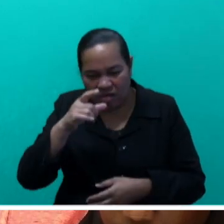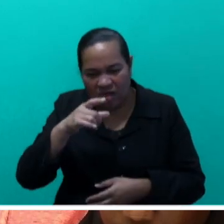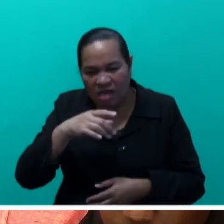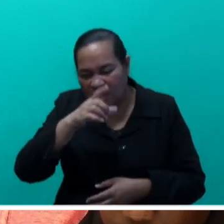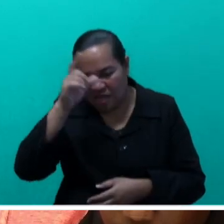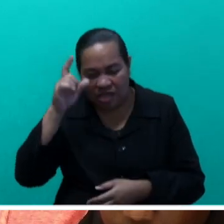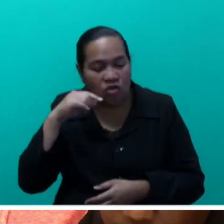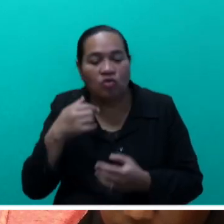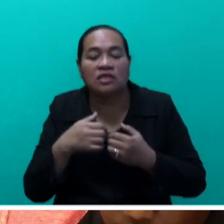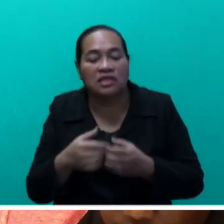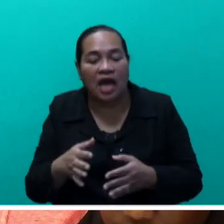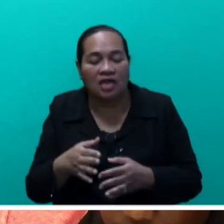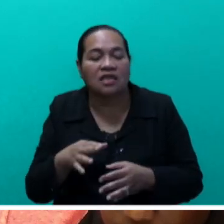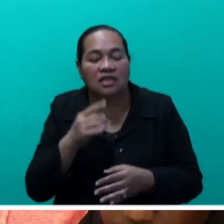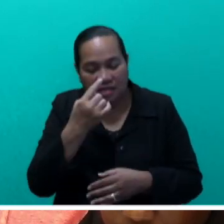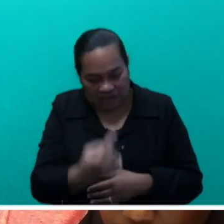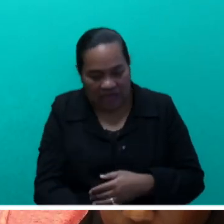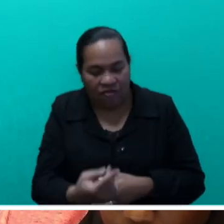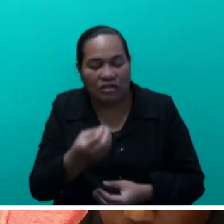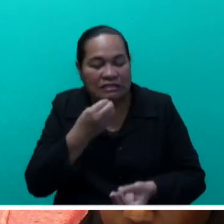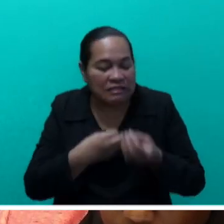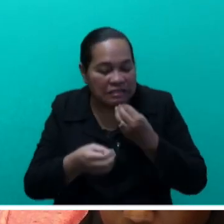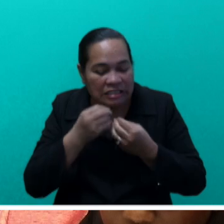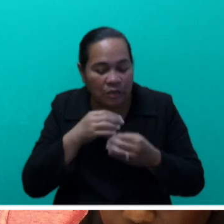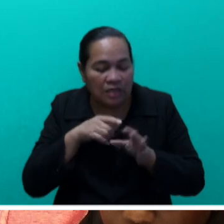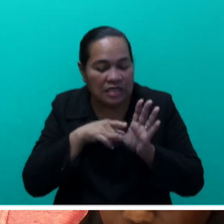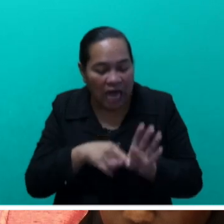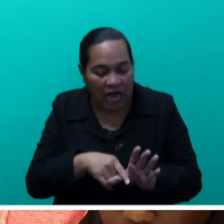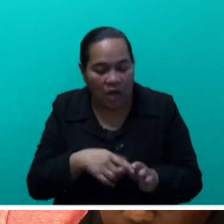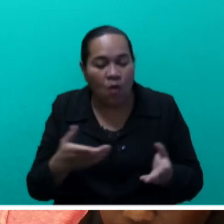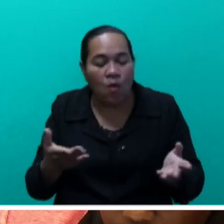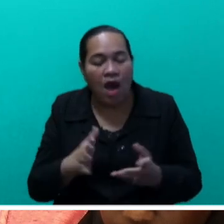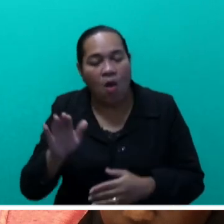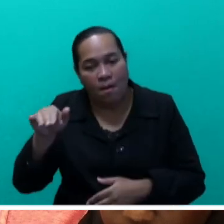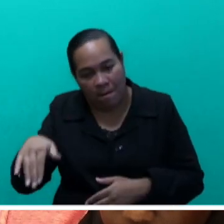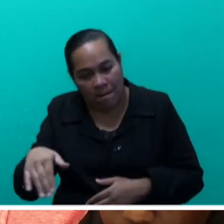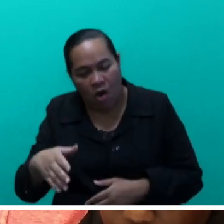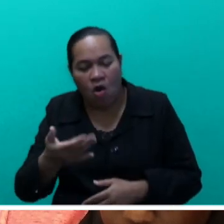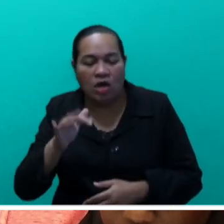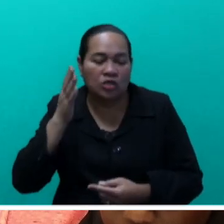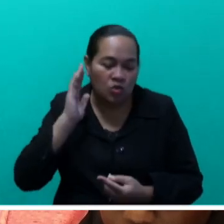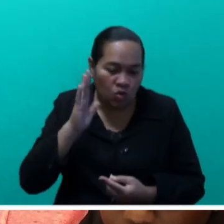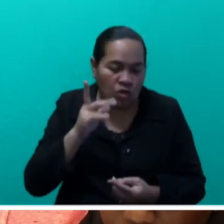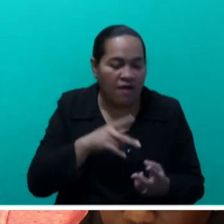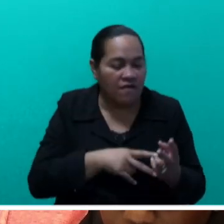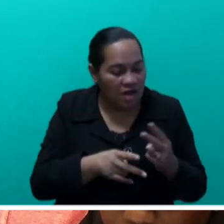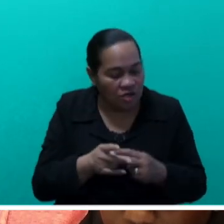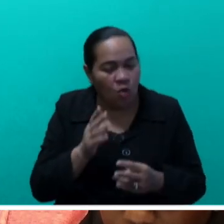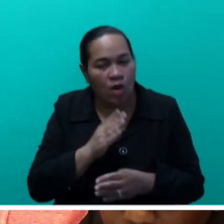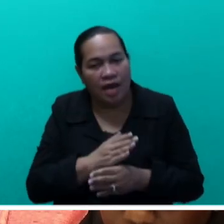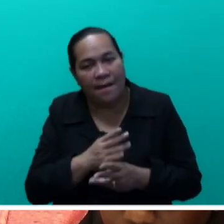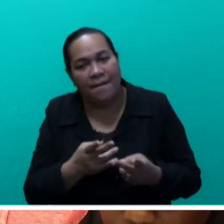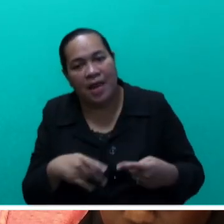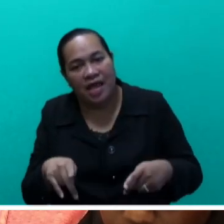with the living and eating habits that are nurtured at a young age in our homes, schools, villages, workplaces,